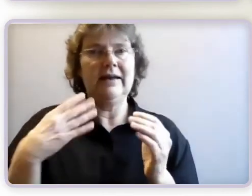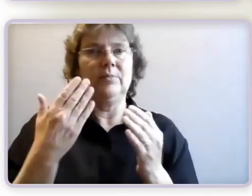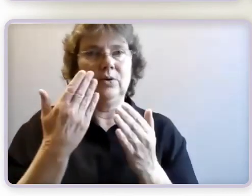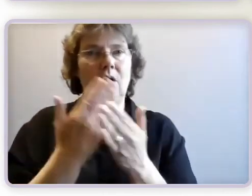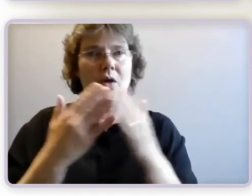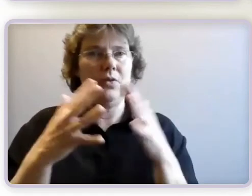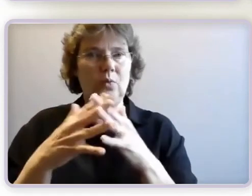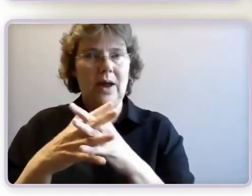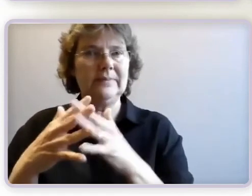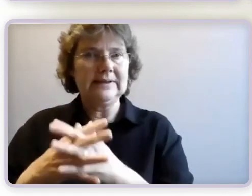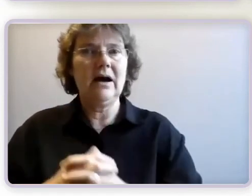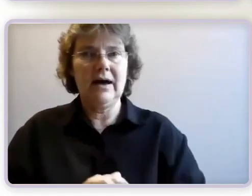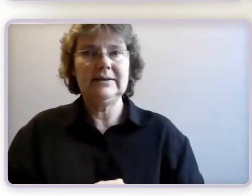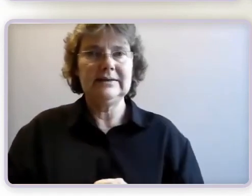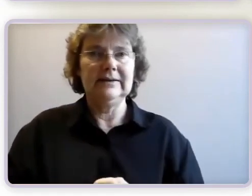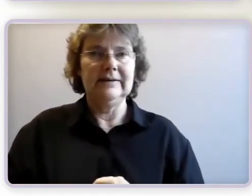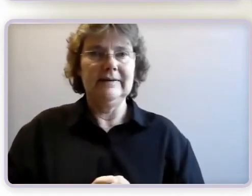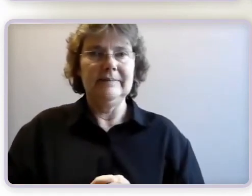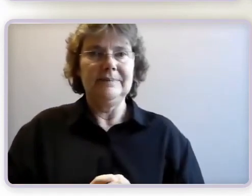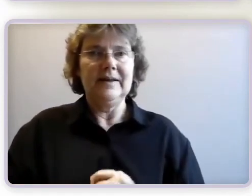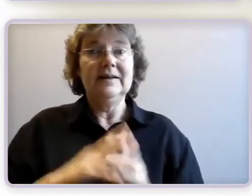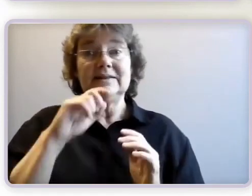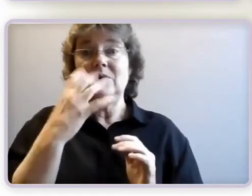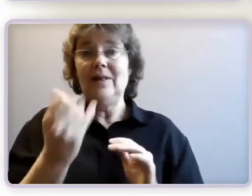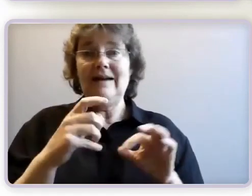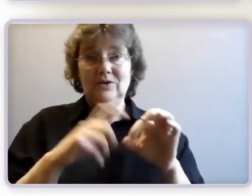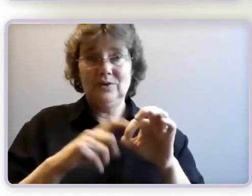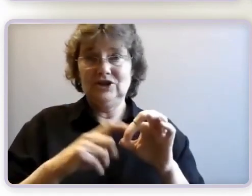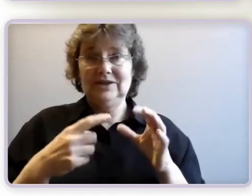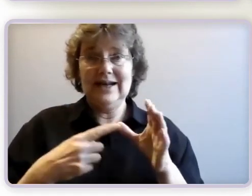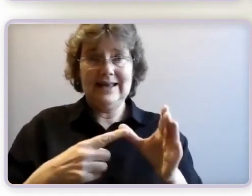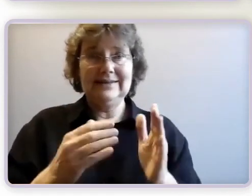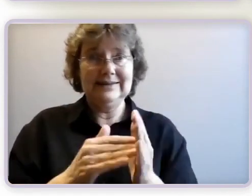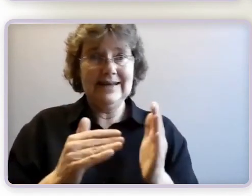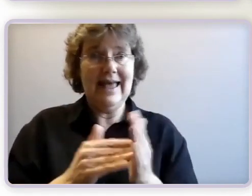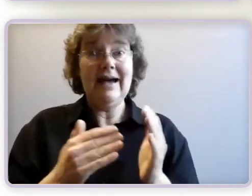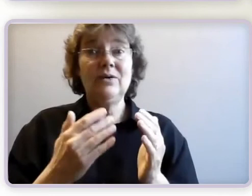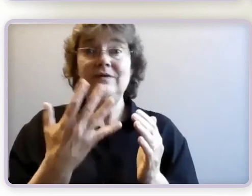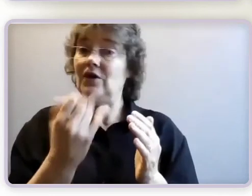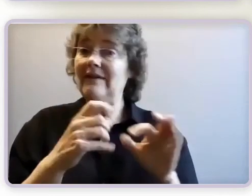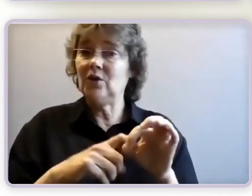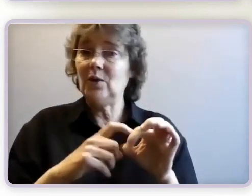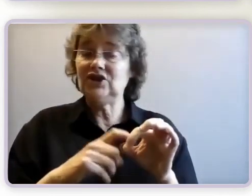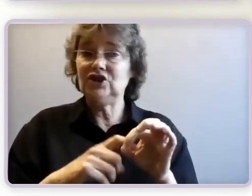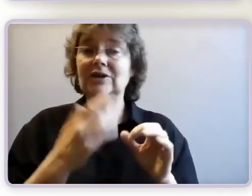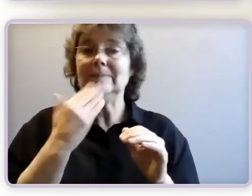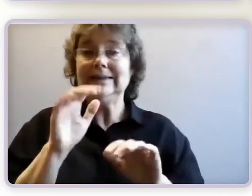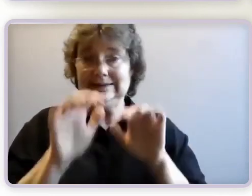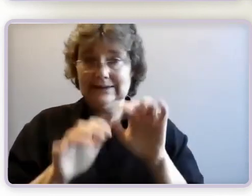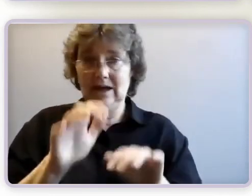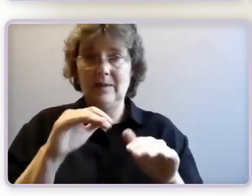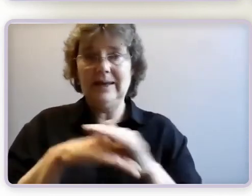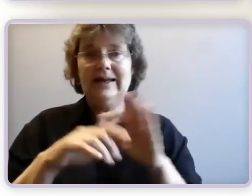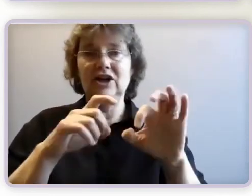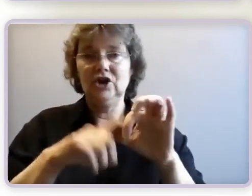go through again. So we'll go to questions and answers now. So if you have a question you would like to ask, please type it in the Q&A box on